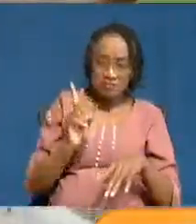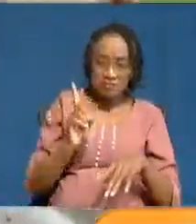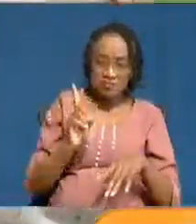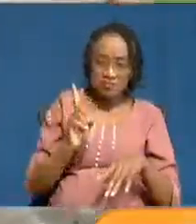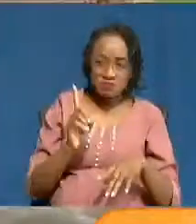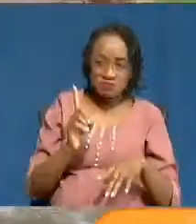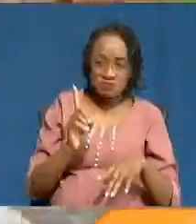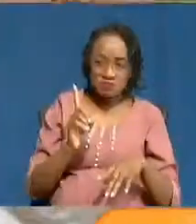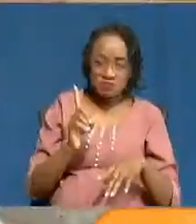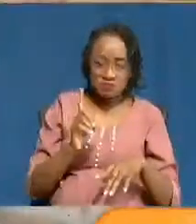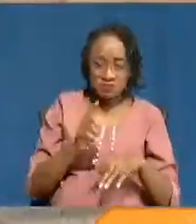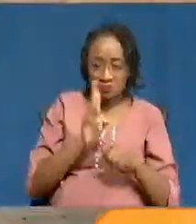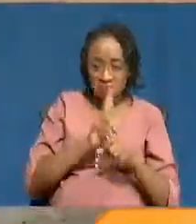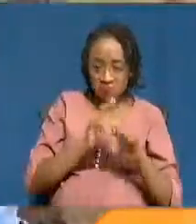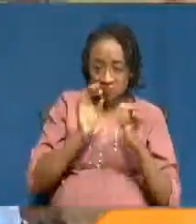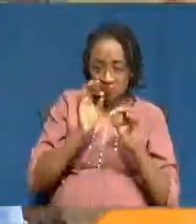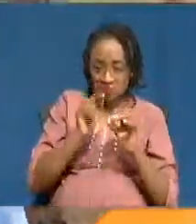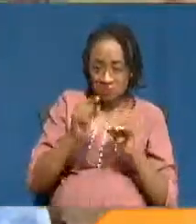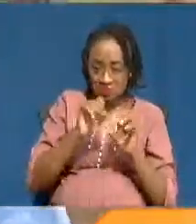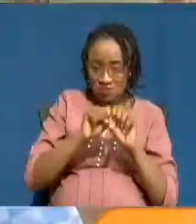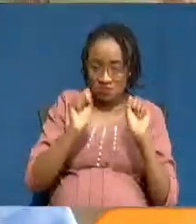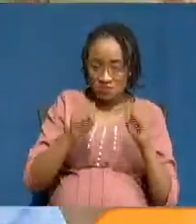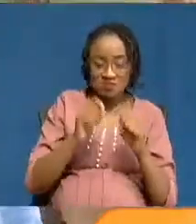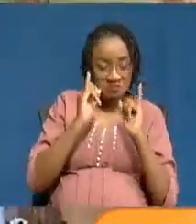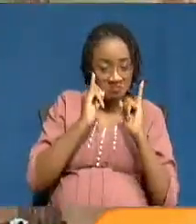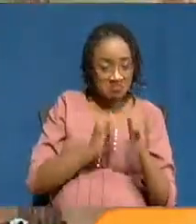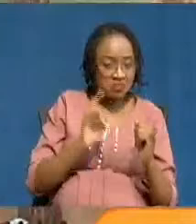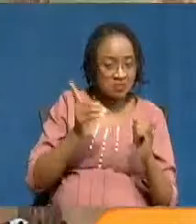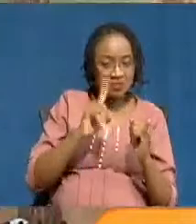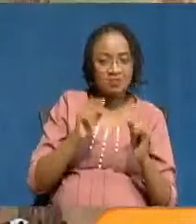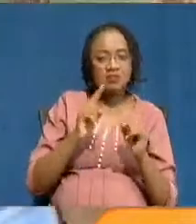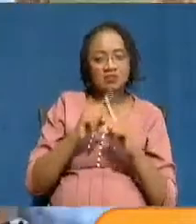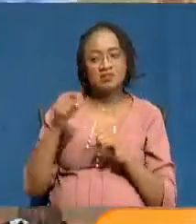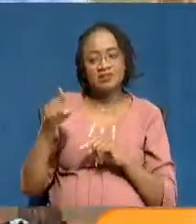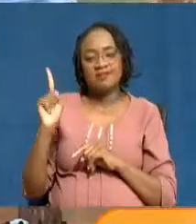and mulching isn't just a new method, it's